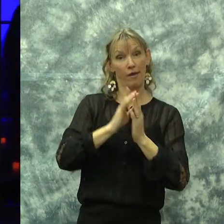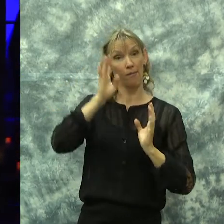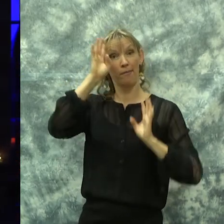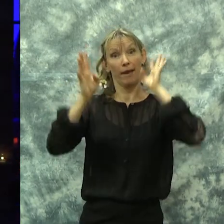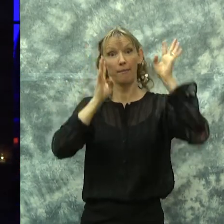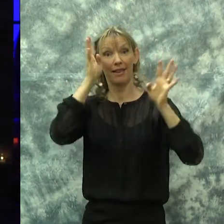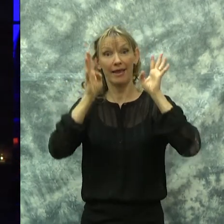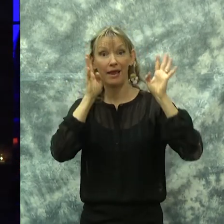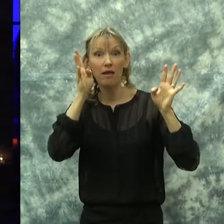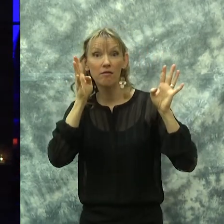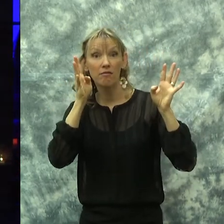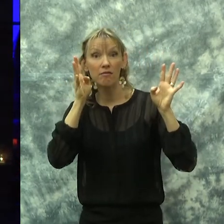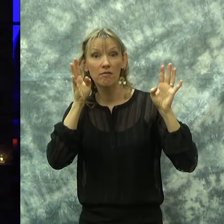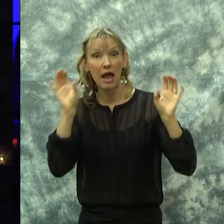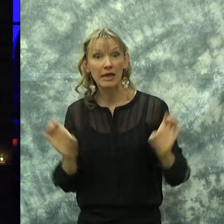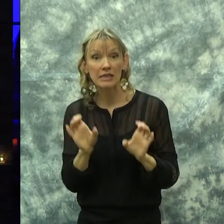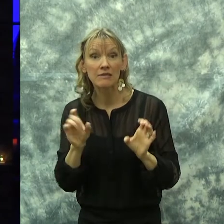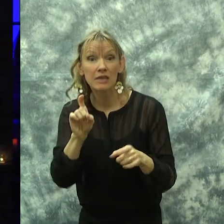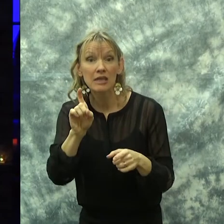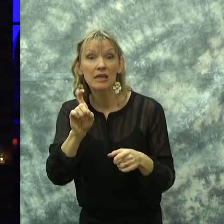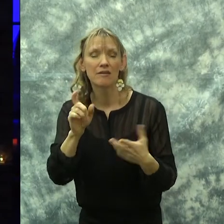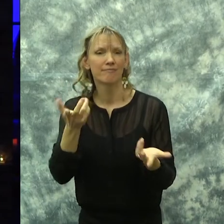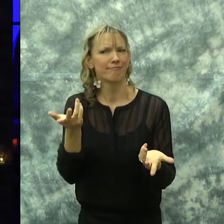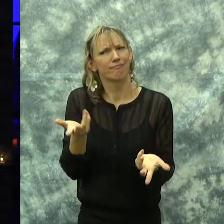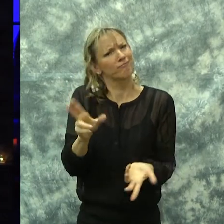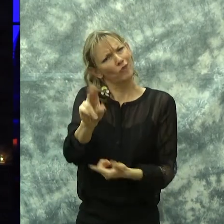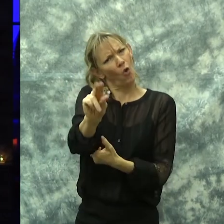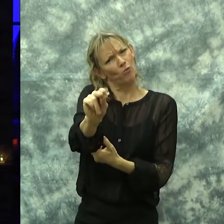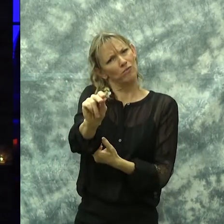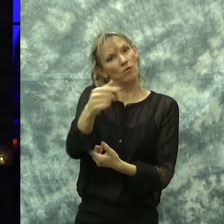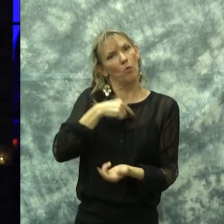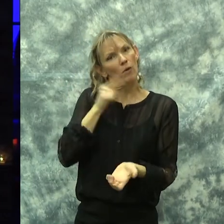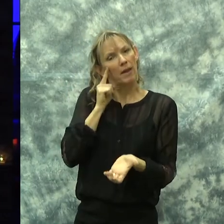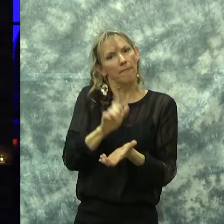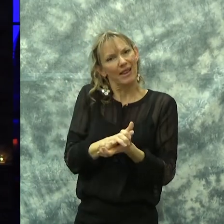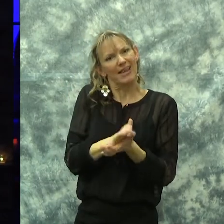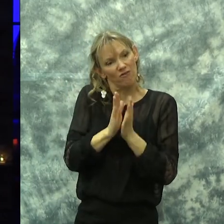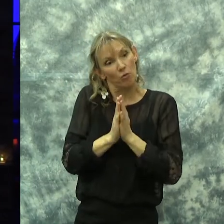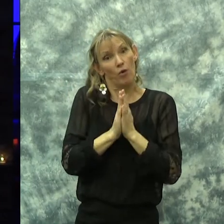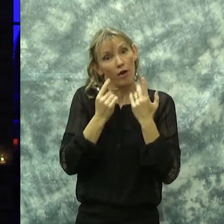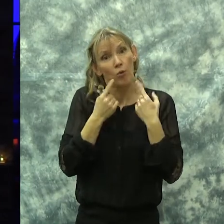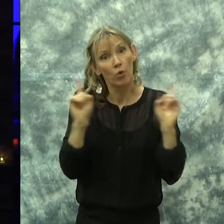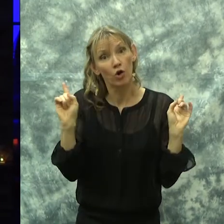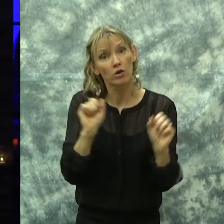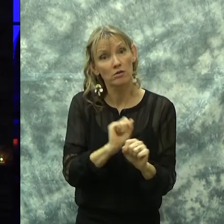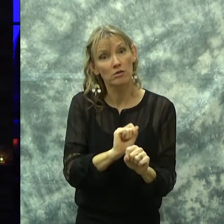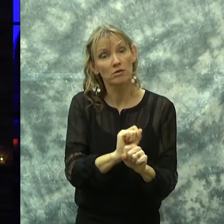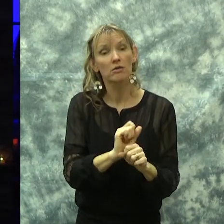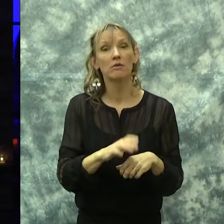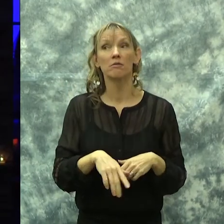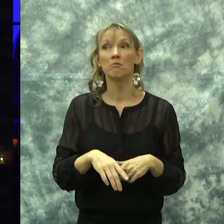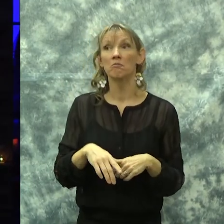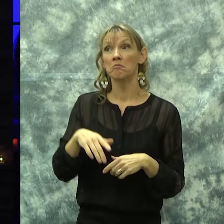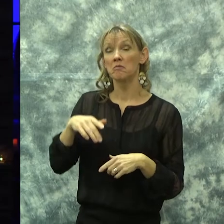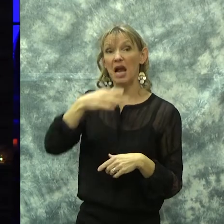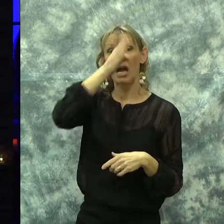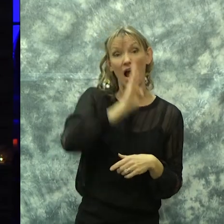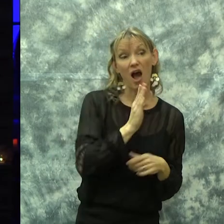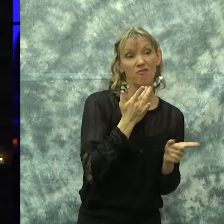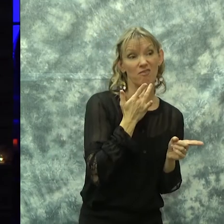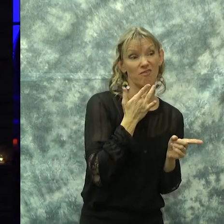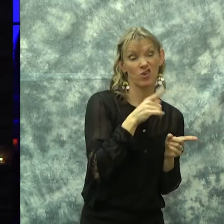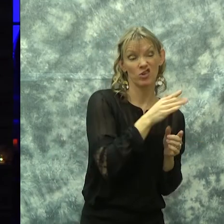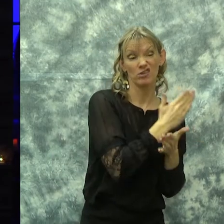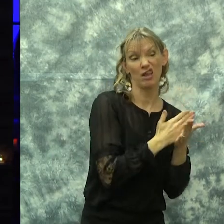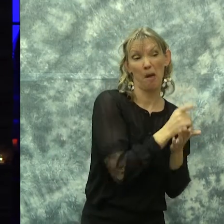make-believe exercise? We answer, no to that question. We believe that prayer works. Is it because God favors